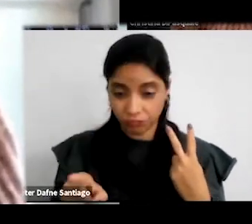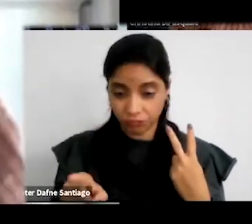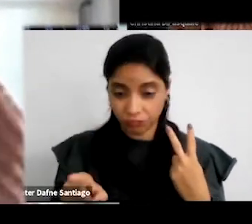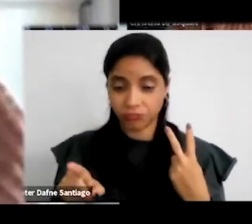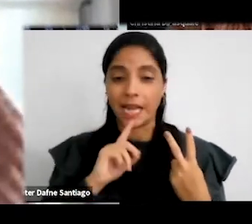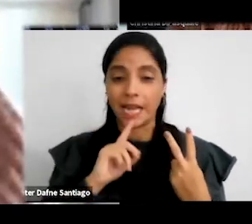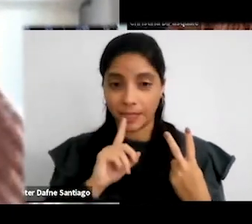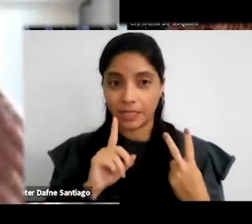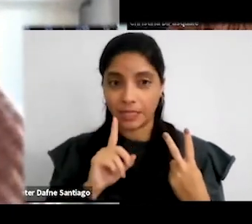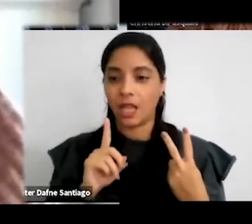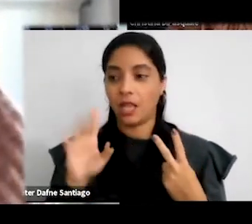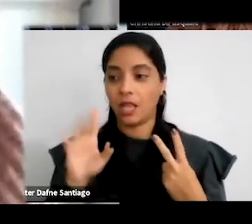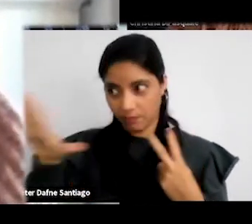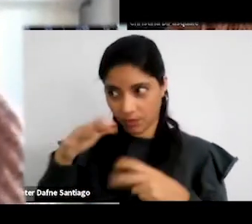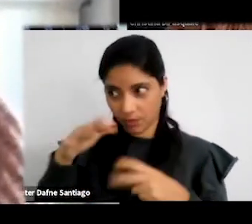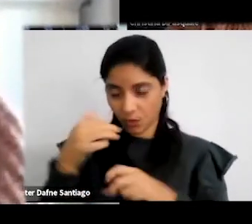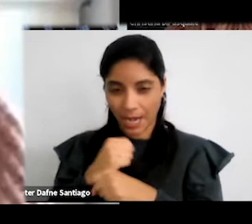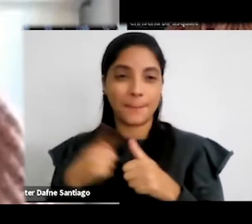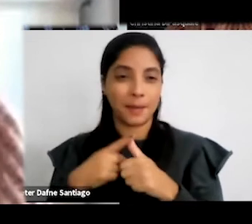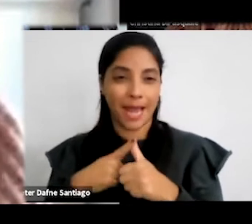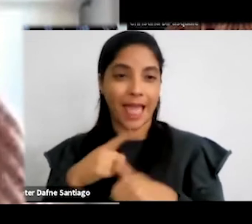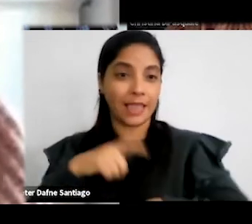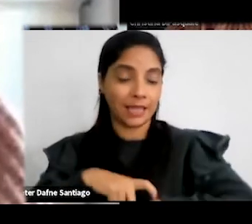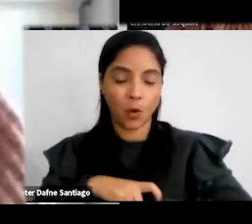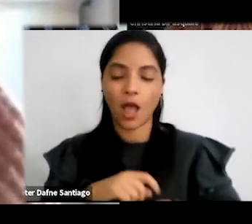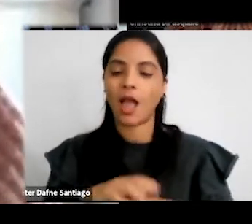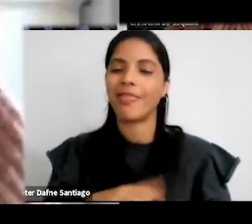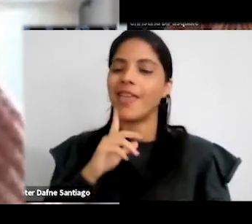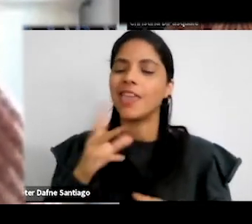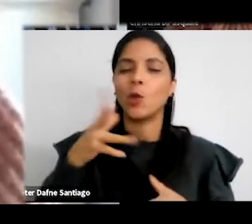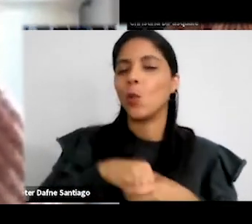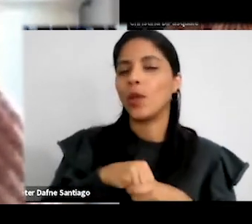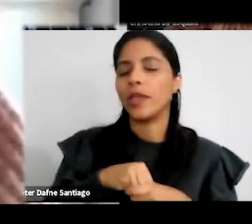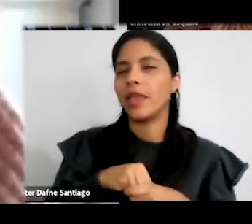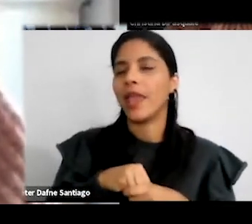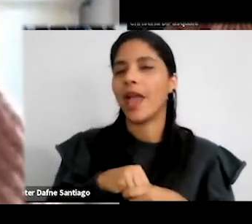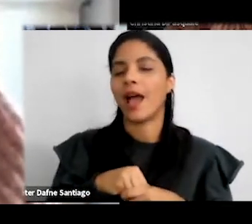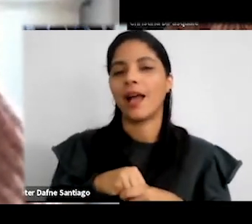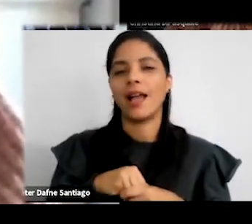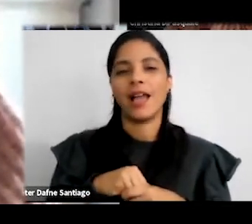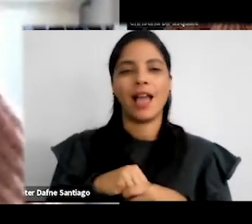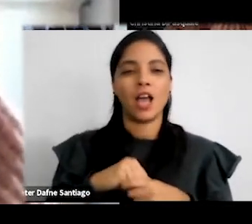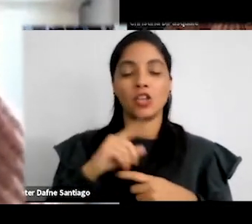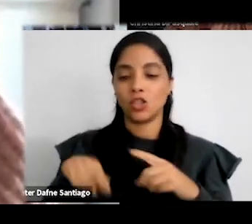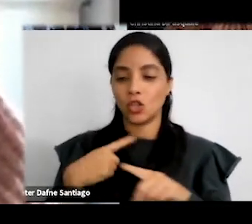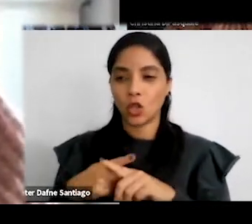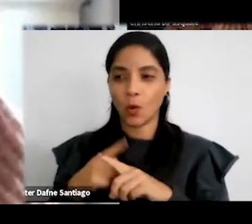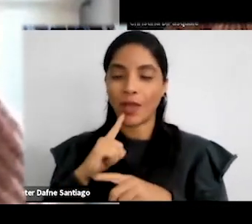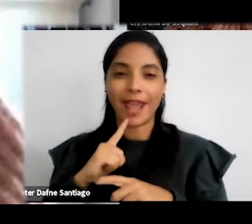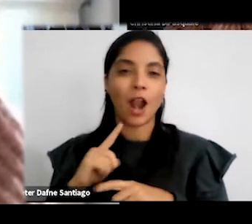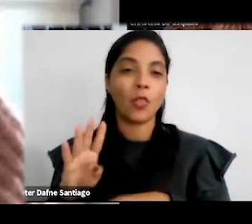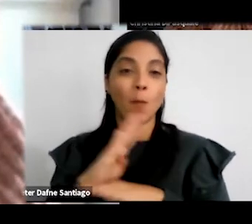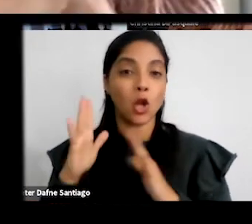season included a Puerto Rican election special, which made Realidades the first series to